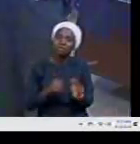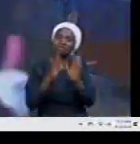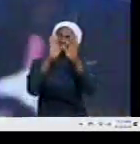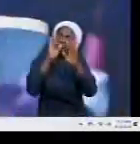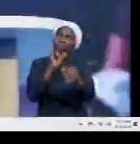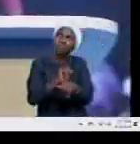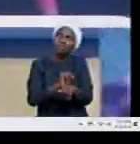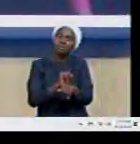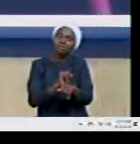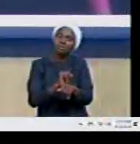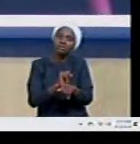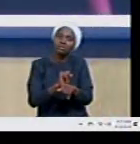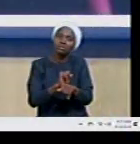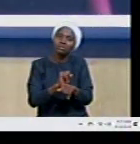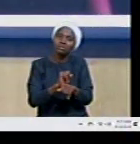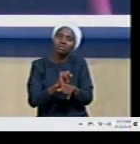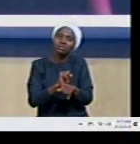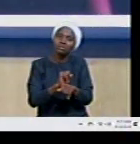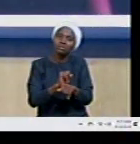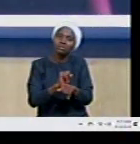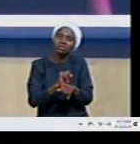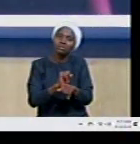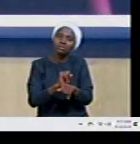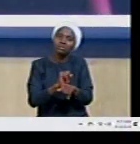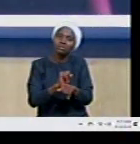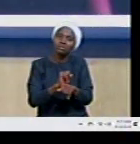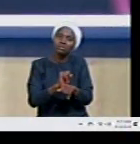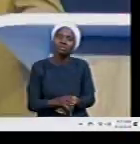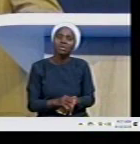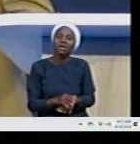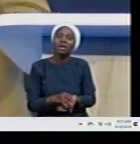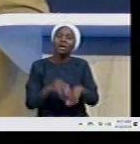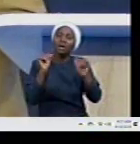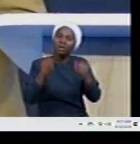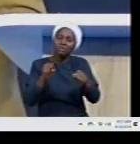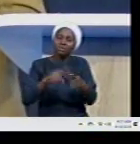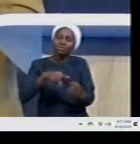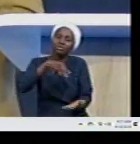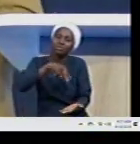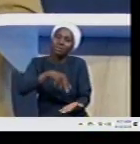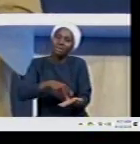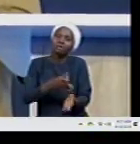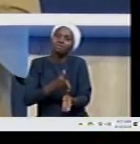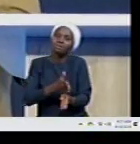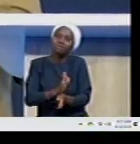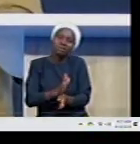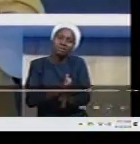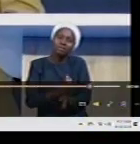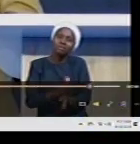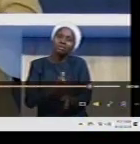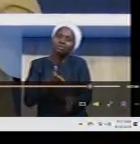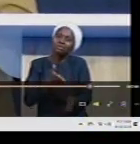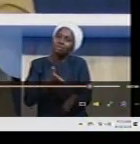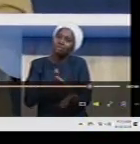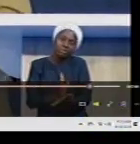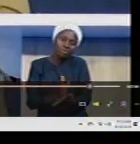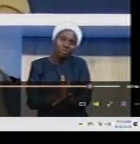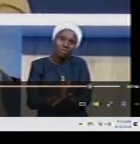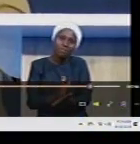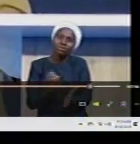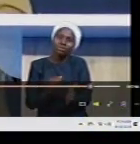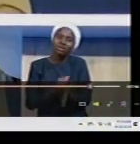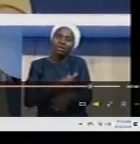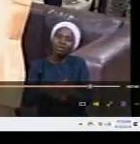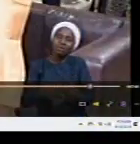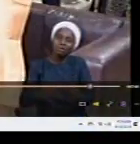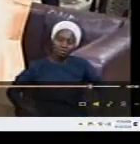miracle of being able to stand erect with all the waist pain gone, that